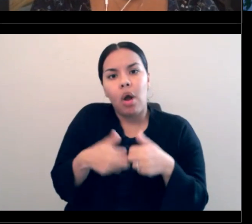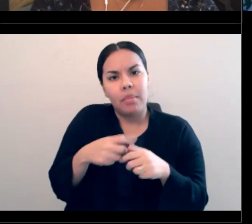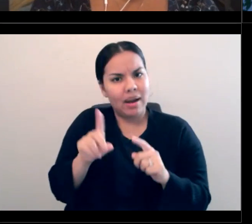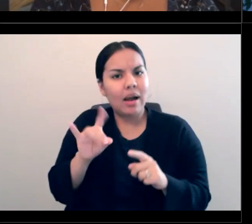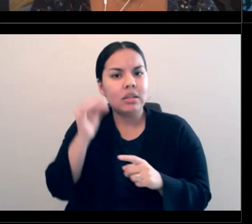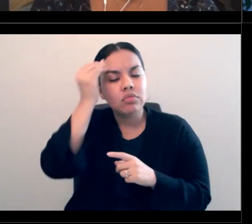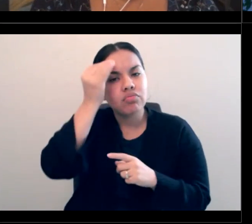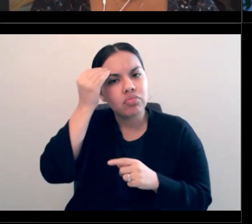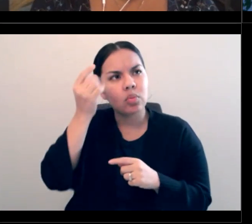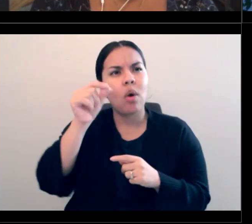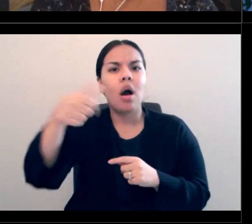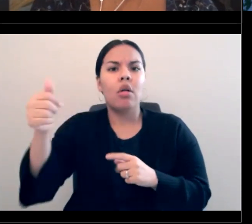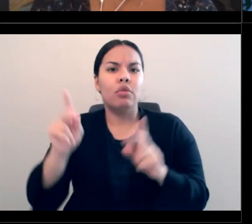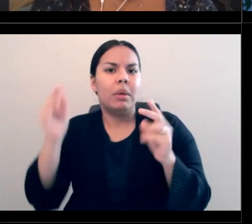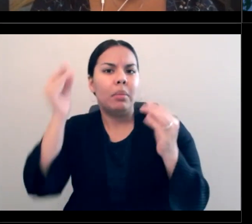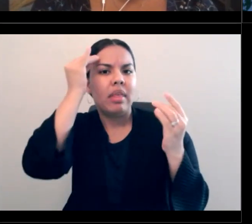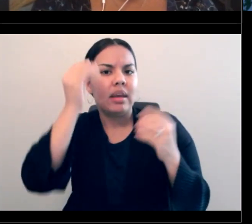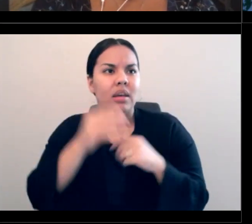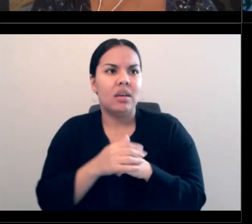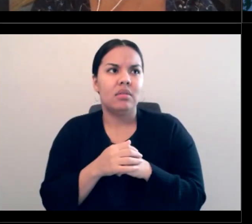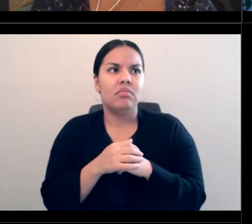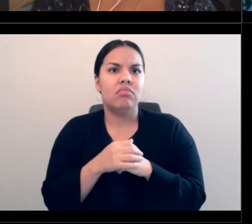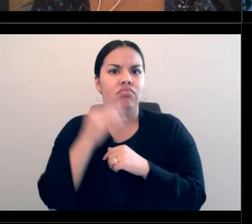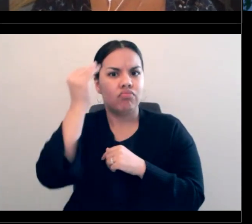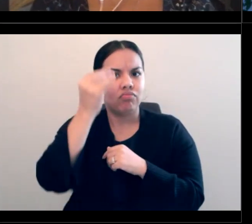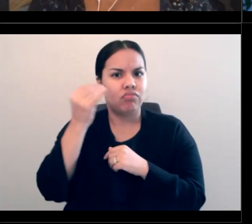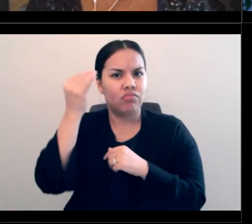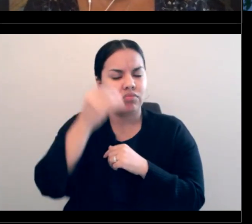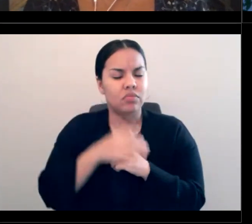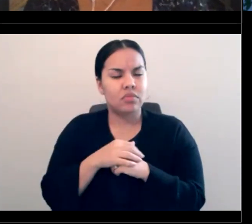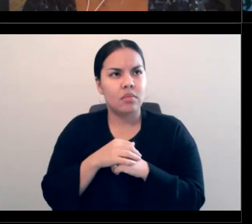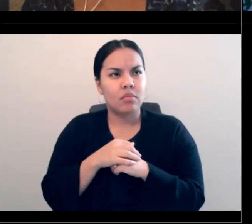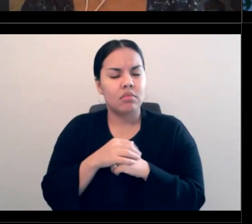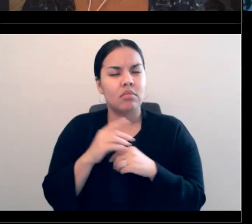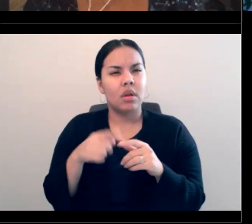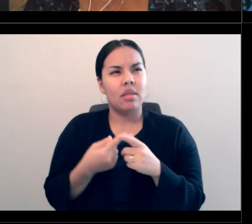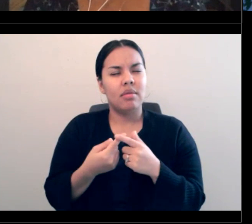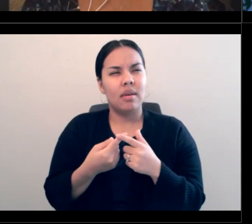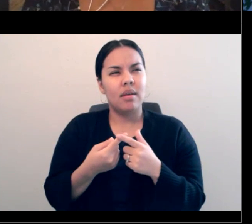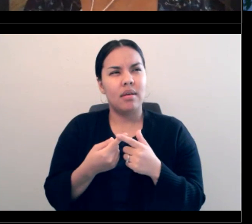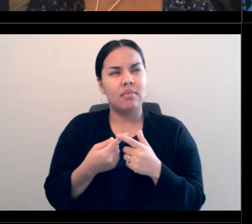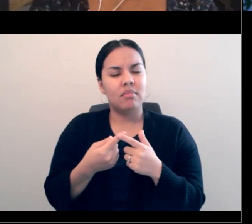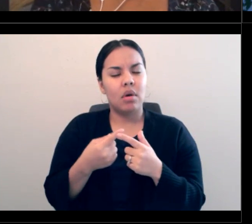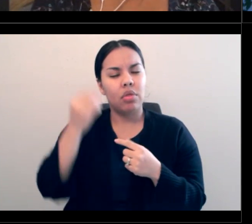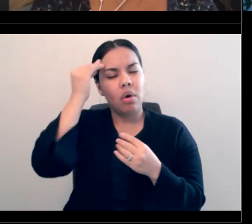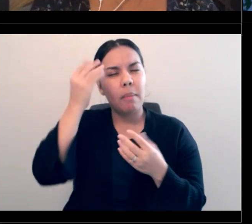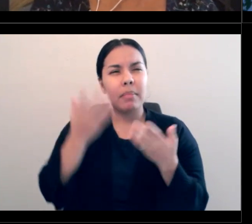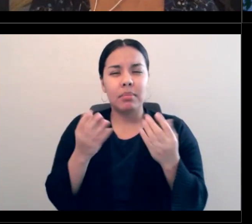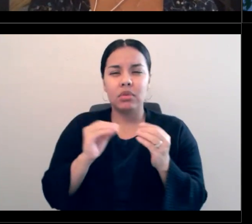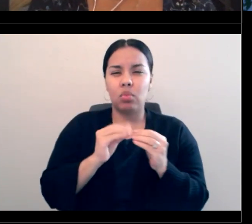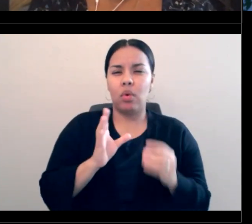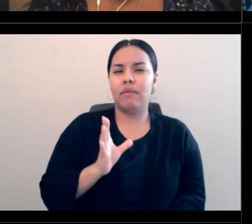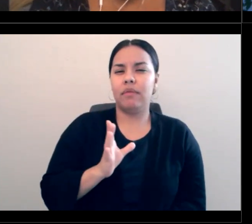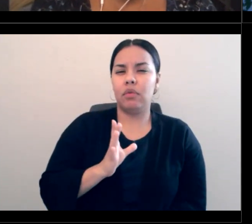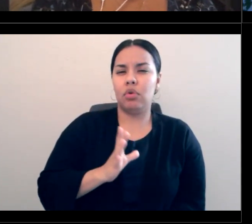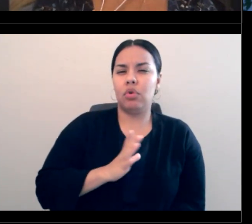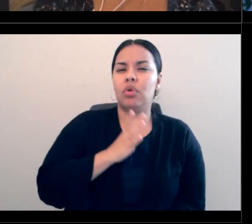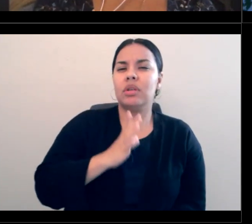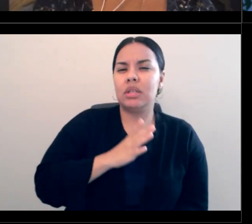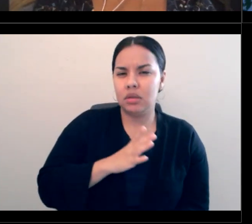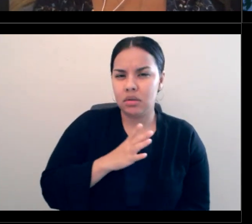thought, and it mostly came down on the side of it is a courtesy maybe to try to